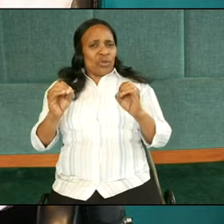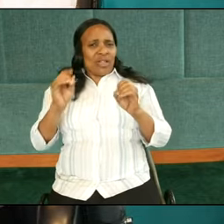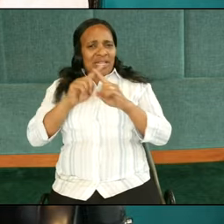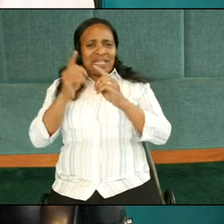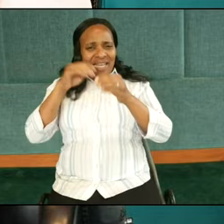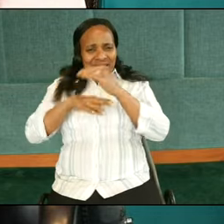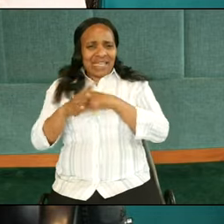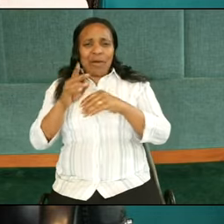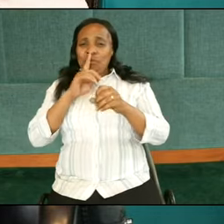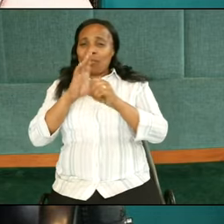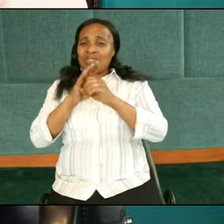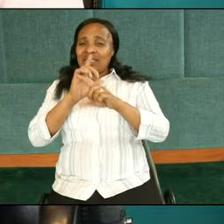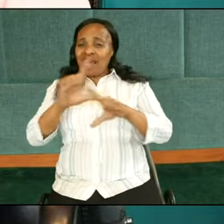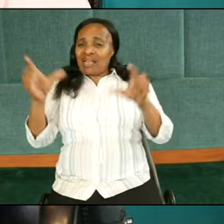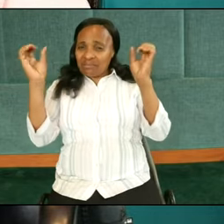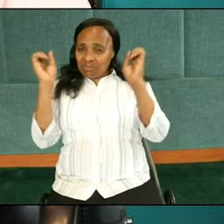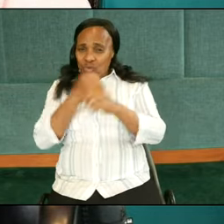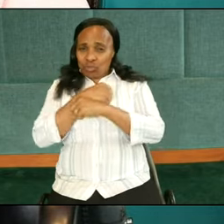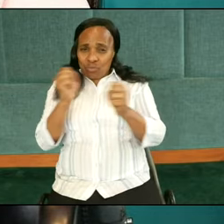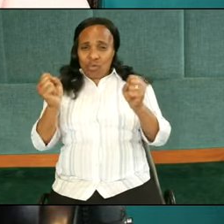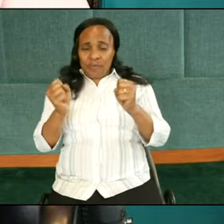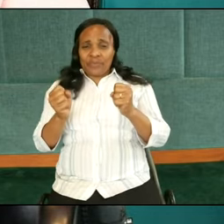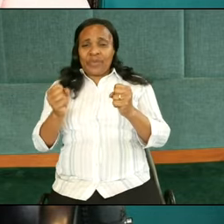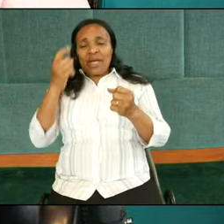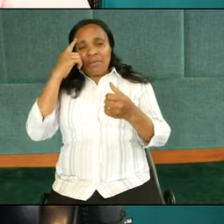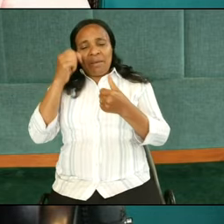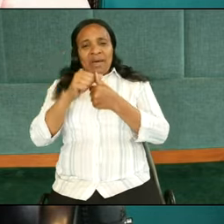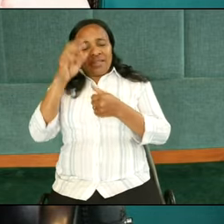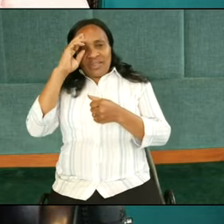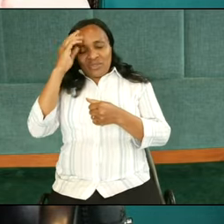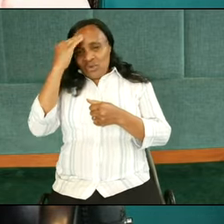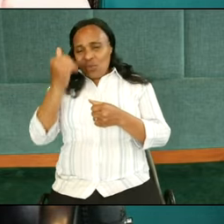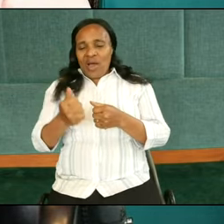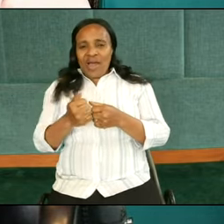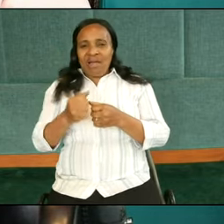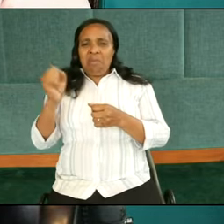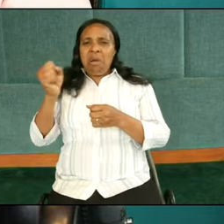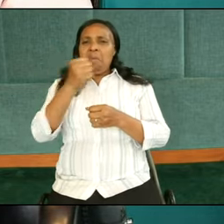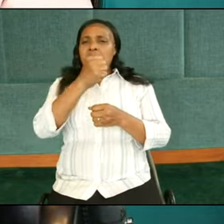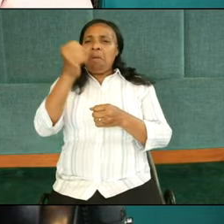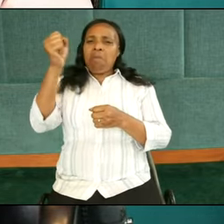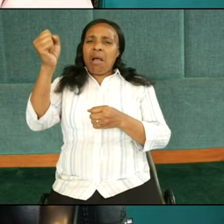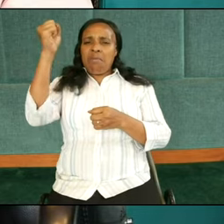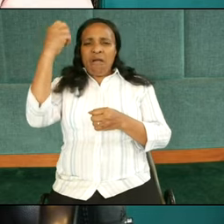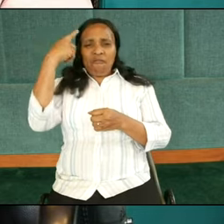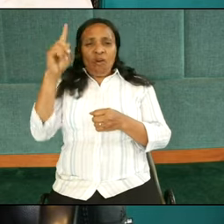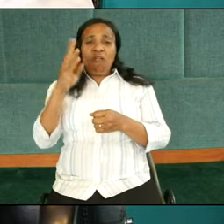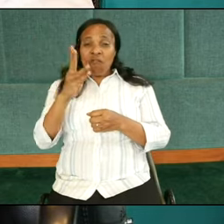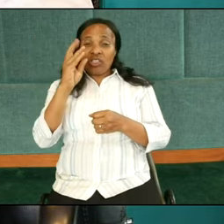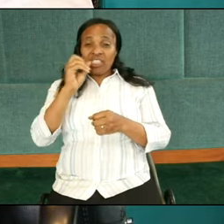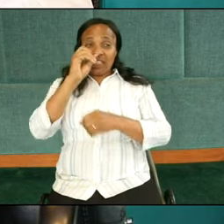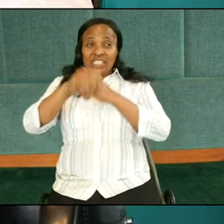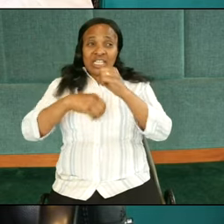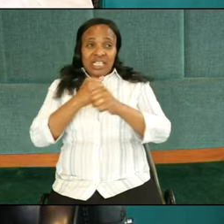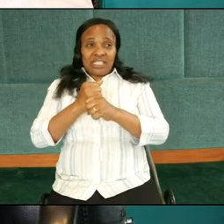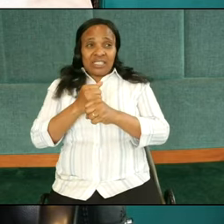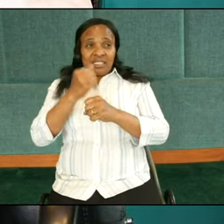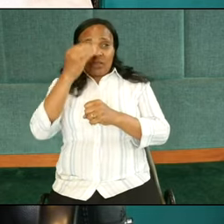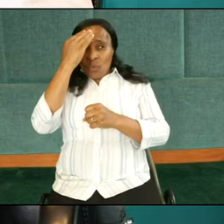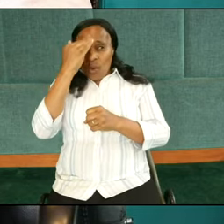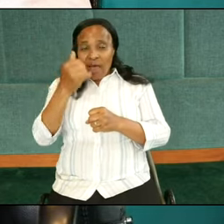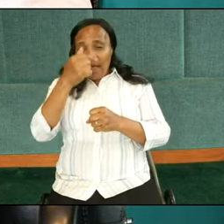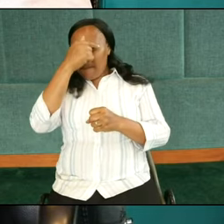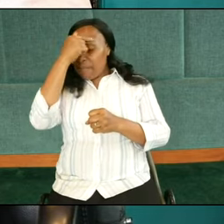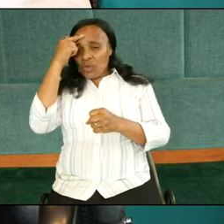land. Remember, the reason why the Israelites wandered in the desert for 40 years is because a